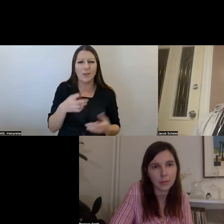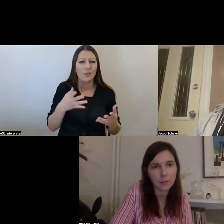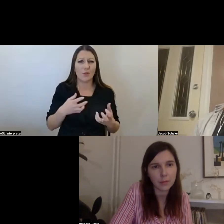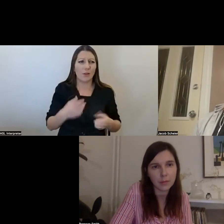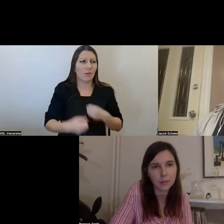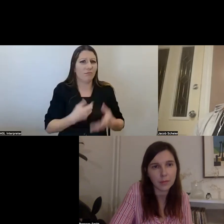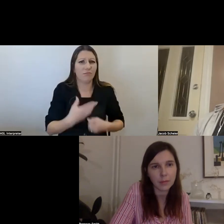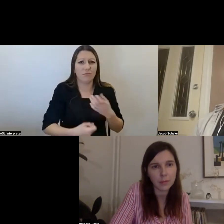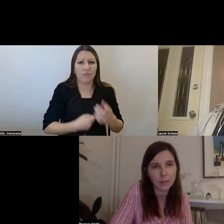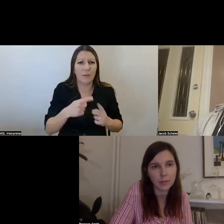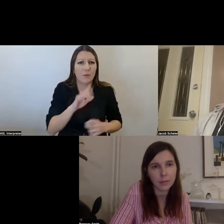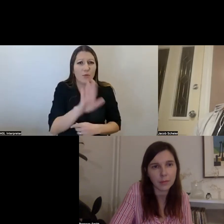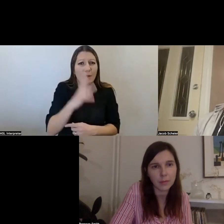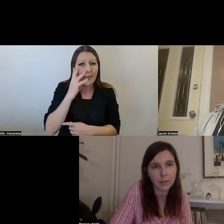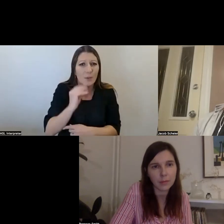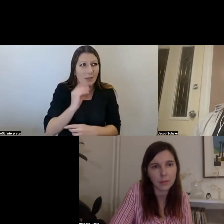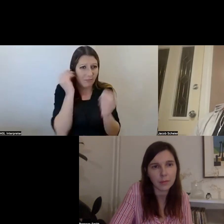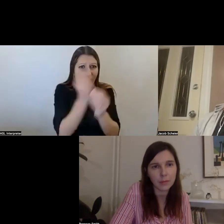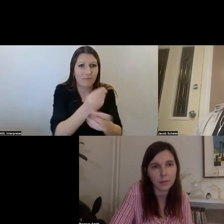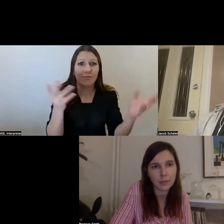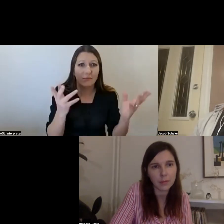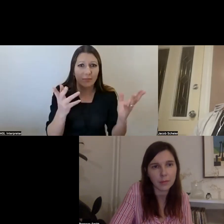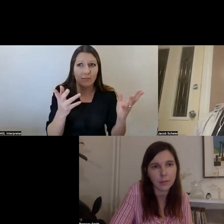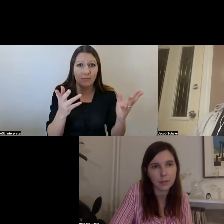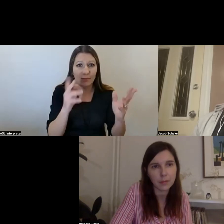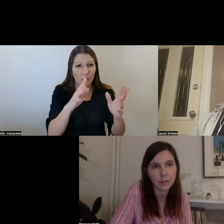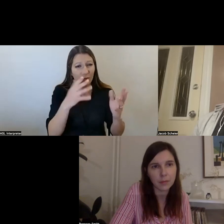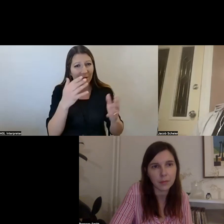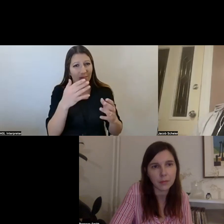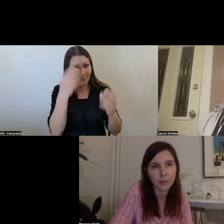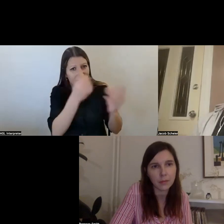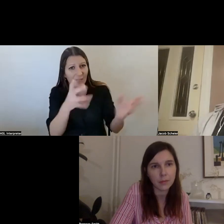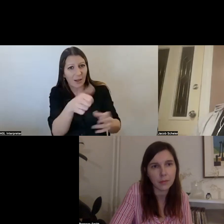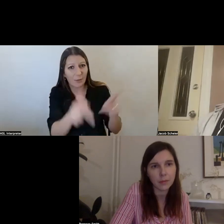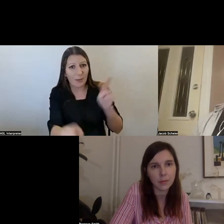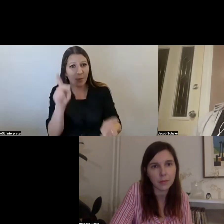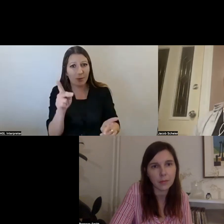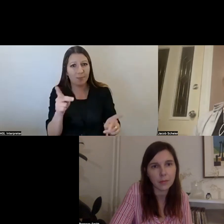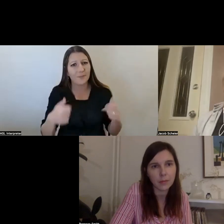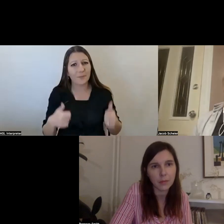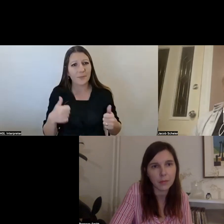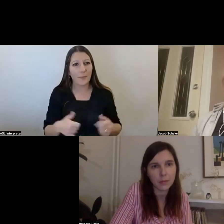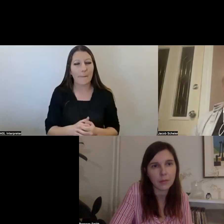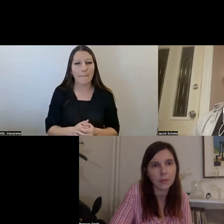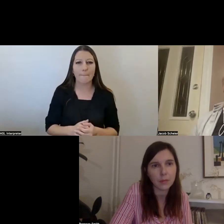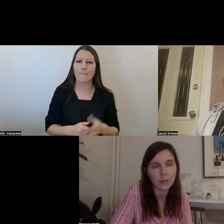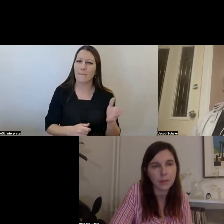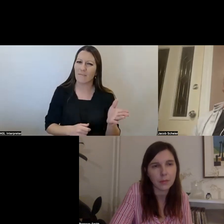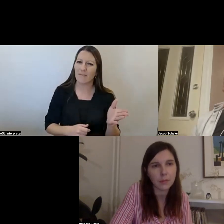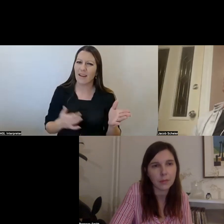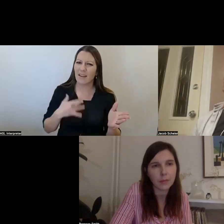experience so that others know? I would think it's more the latter, and